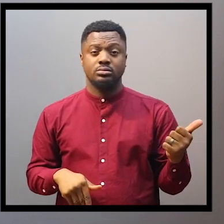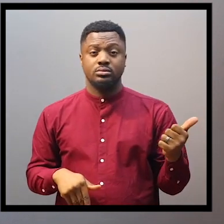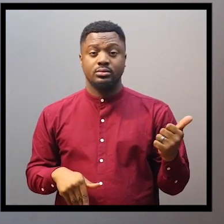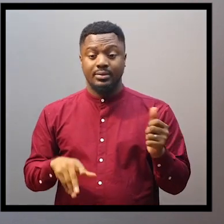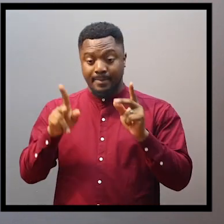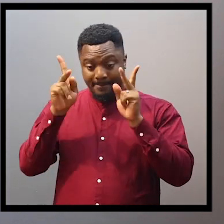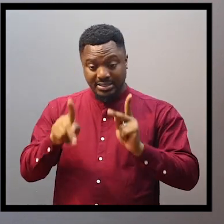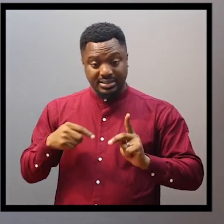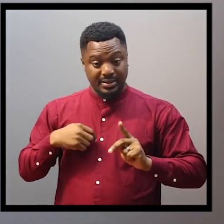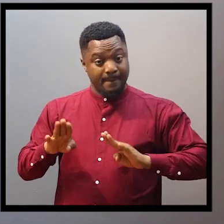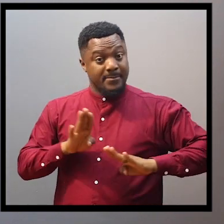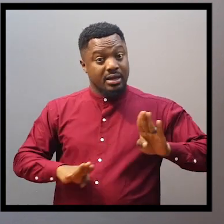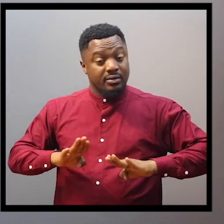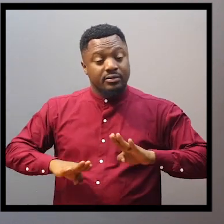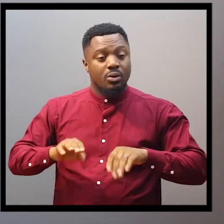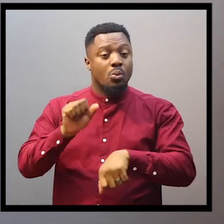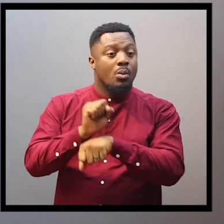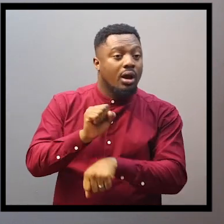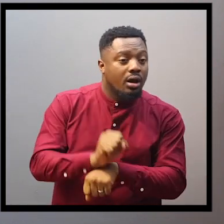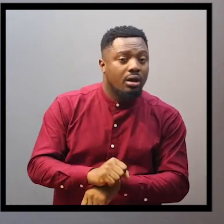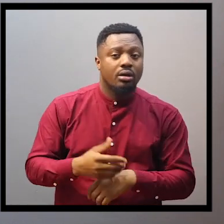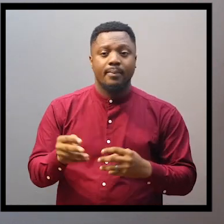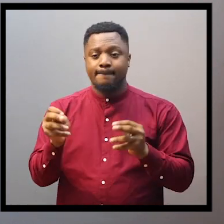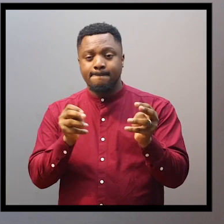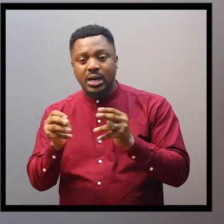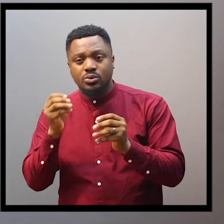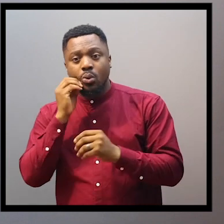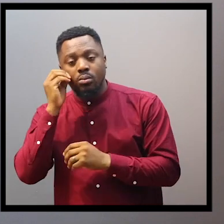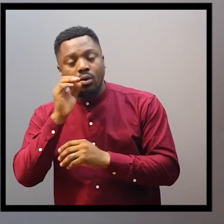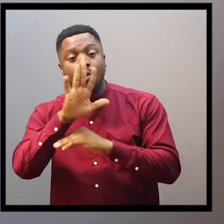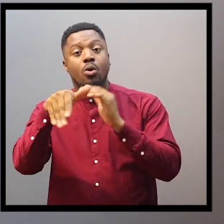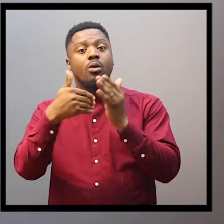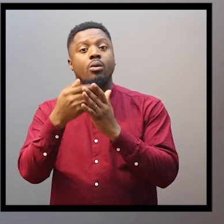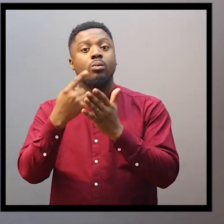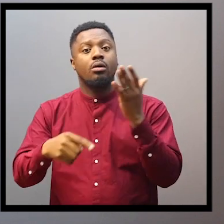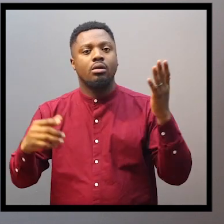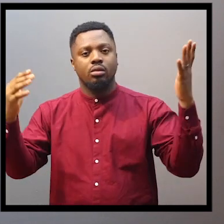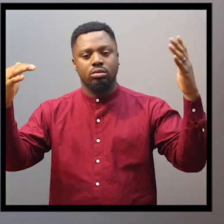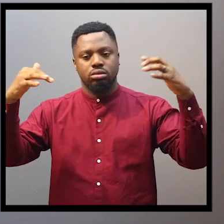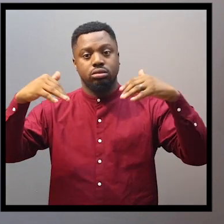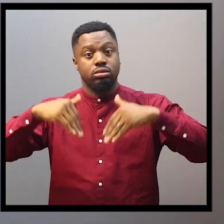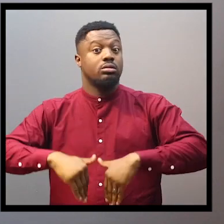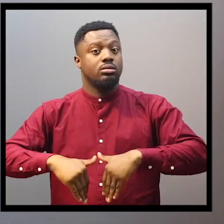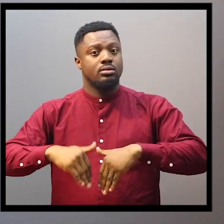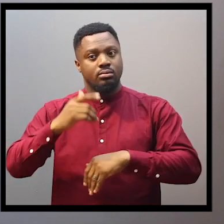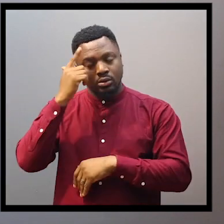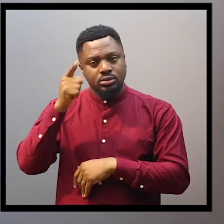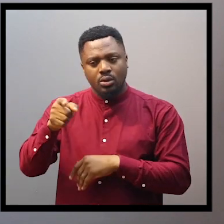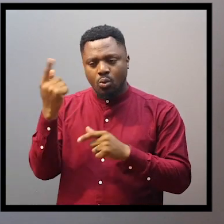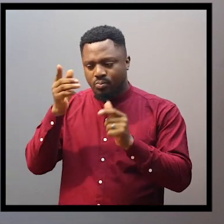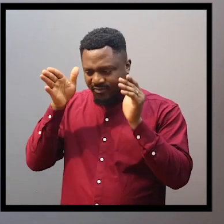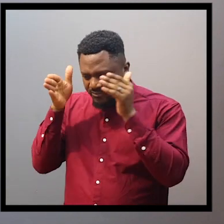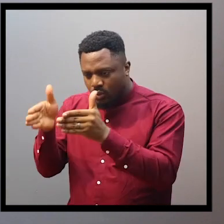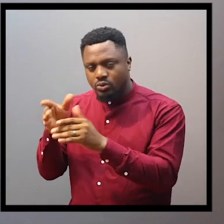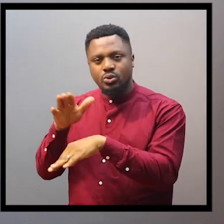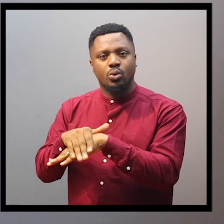The person's functioning in terms of their work or their managing their home may be negatively affected as the person spends